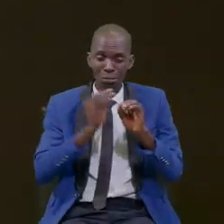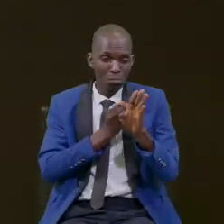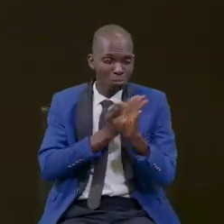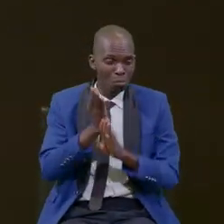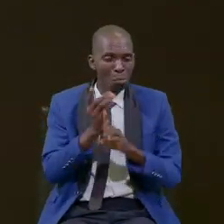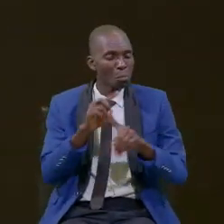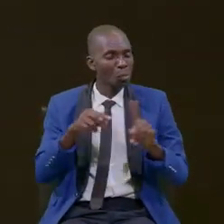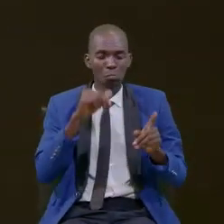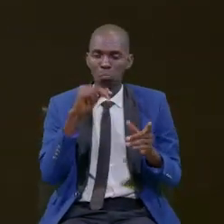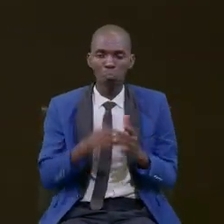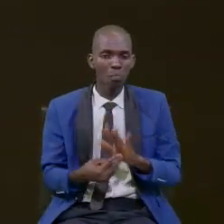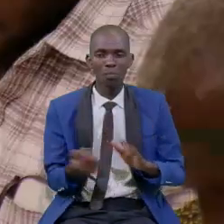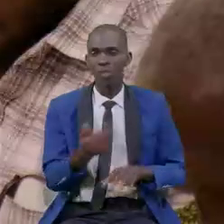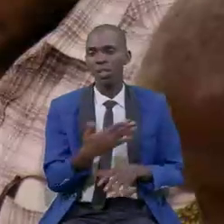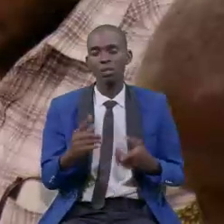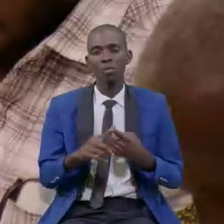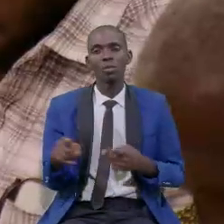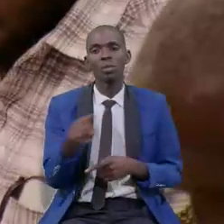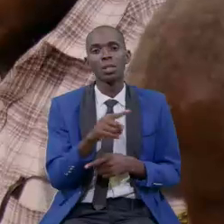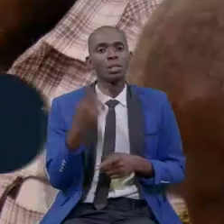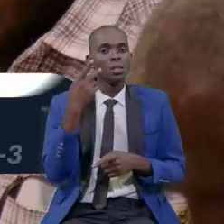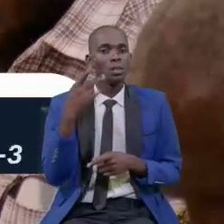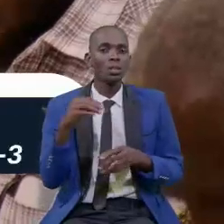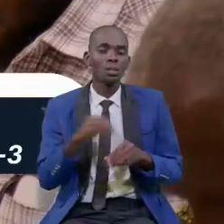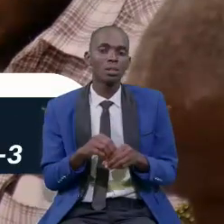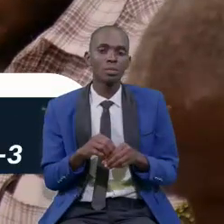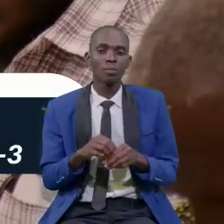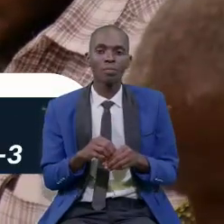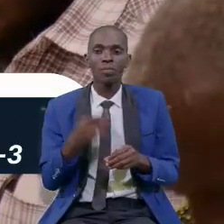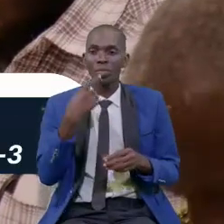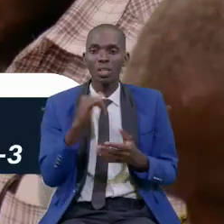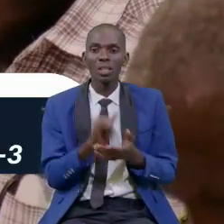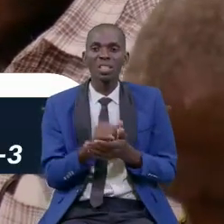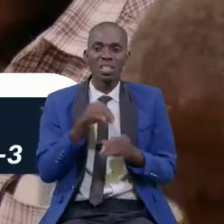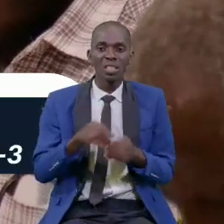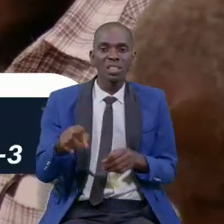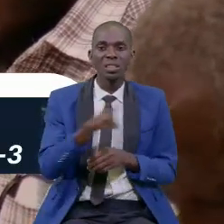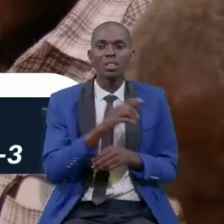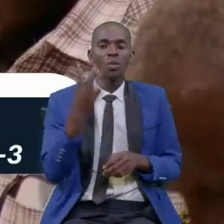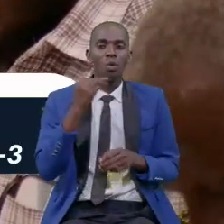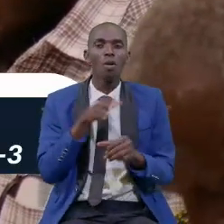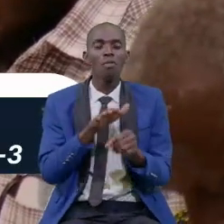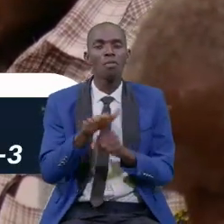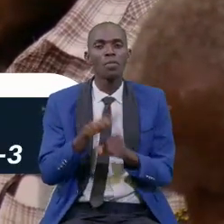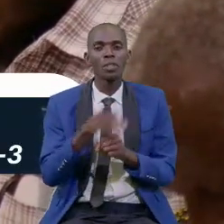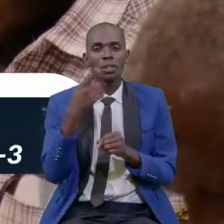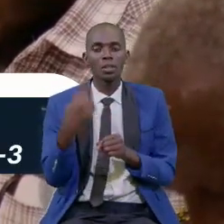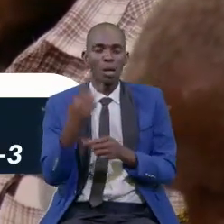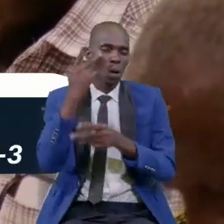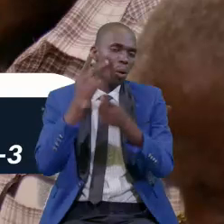13, verse 14. And in them is fulfilled the prophecy of Isaiah,